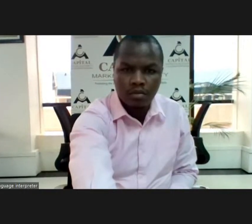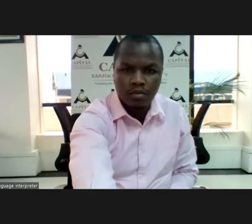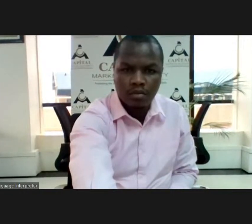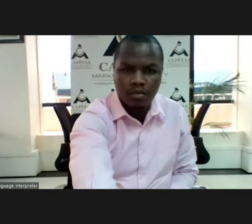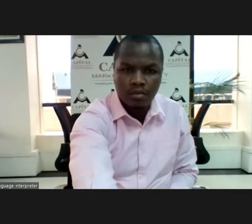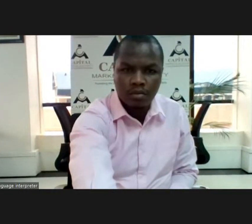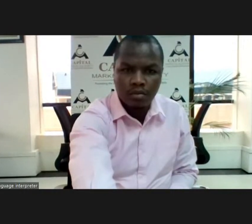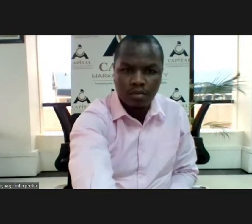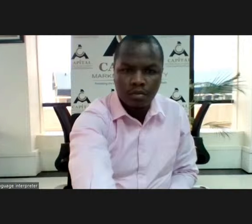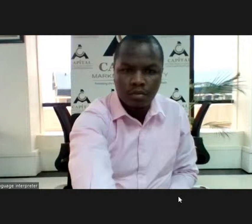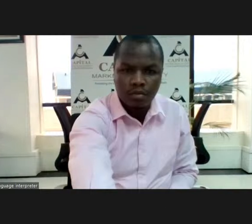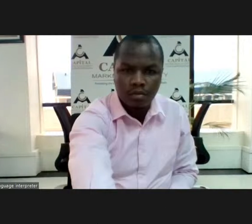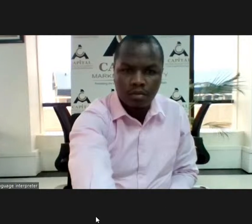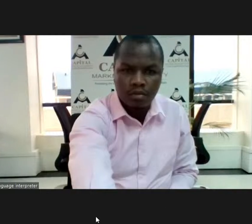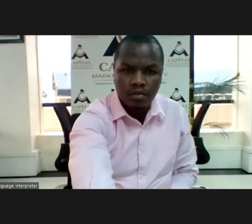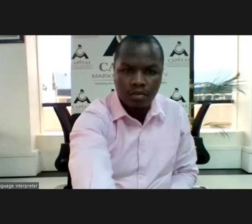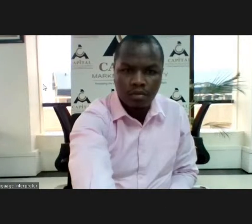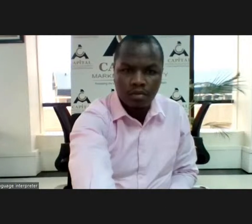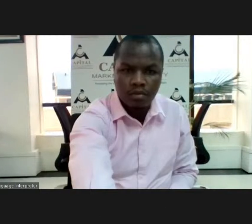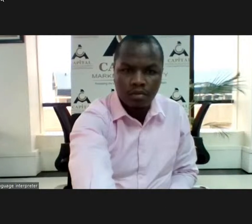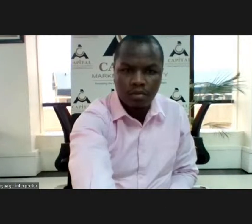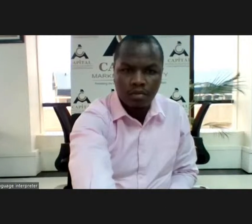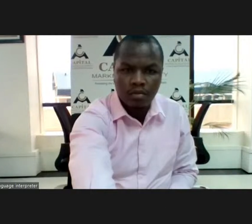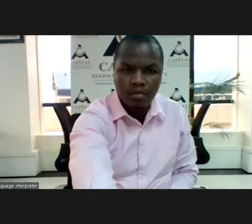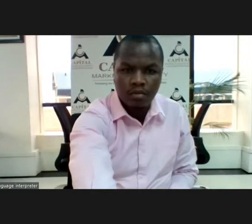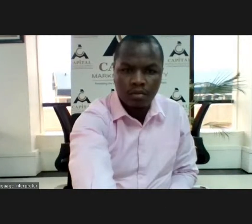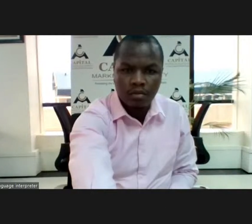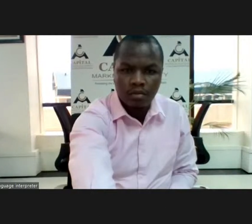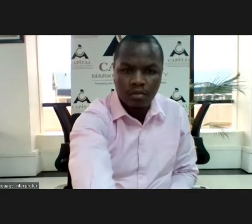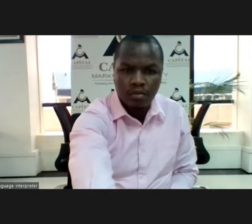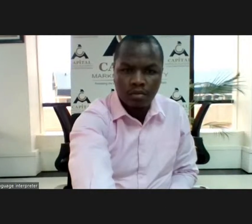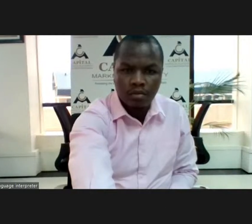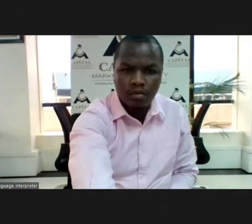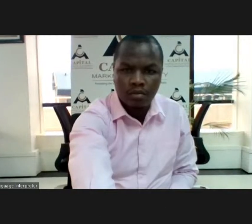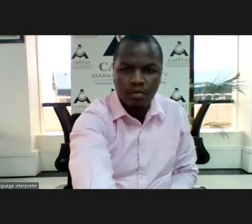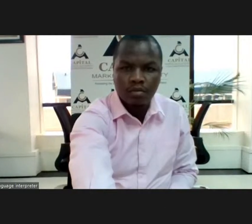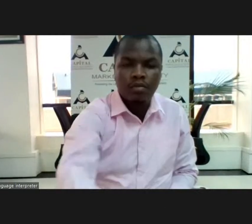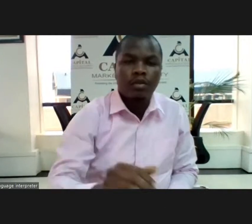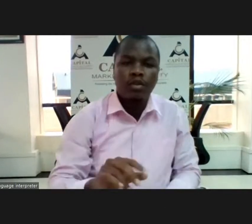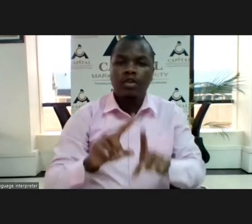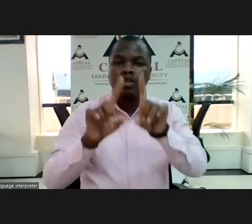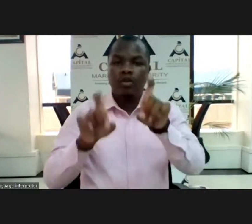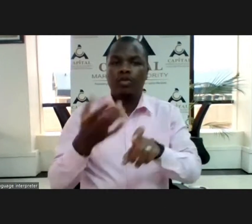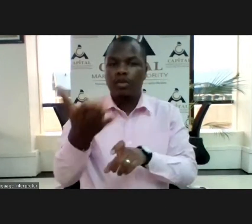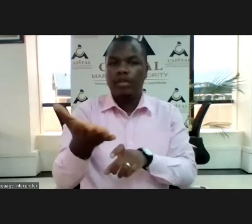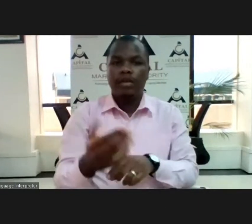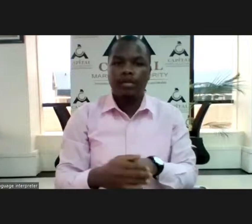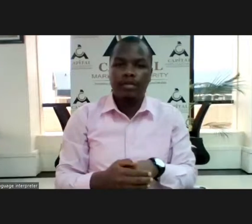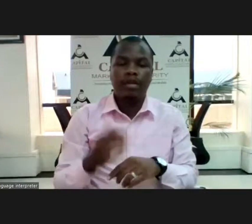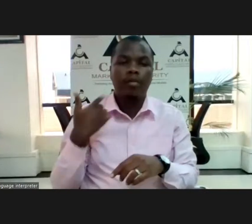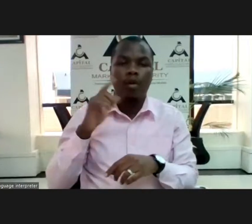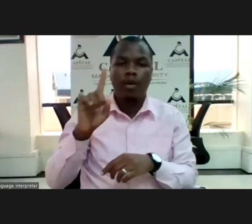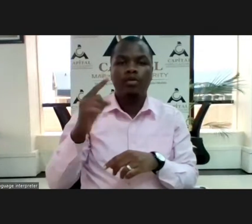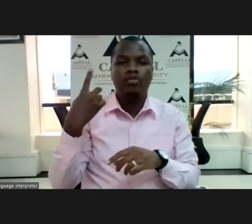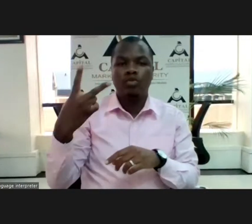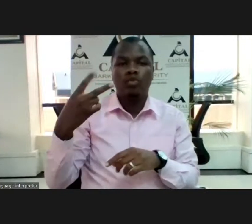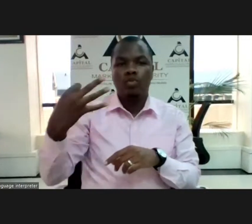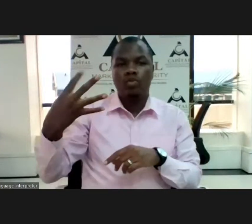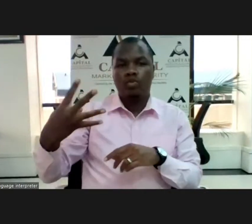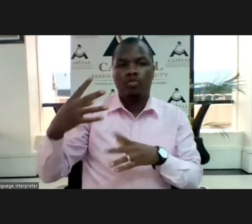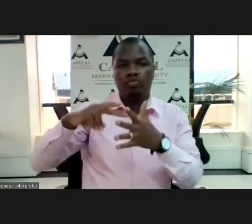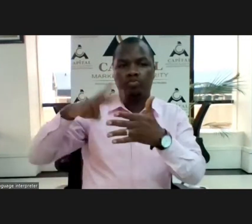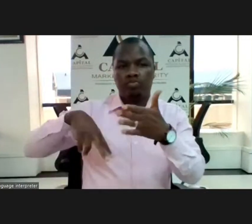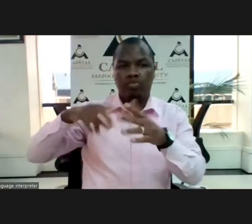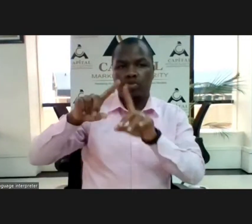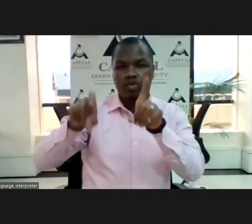And maybe just in the interest of the ones who are listening through the questions, have you previously attended a Capital Markets Authority forum, yes or